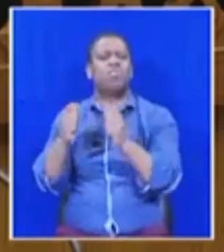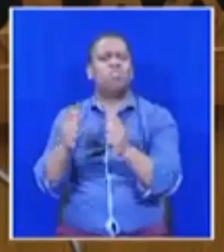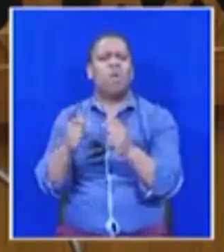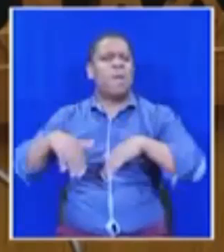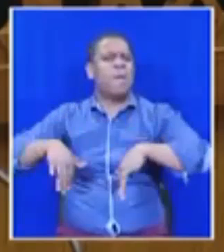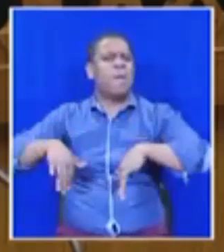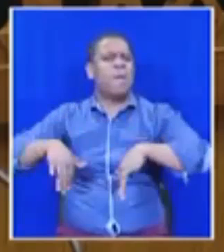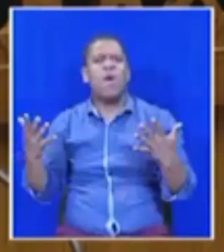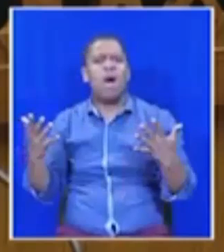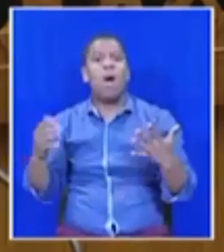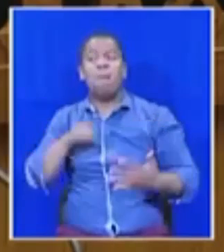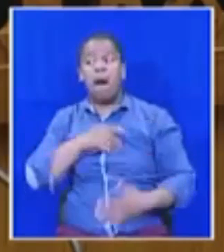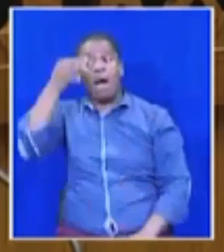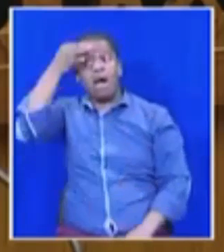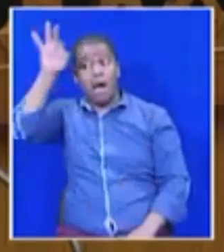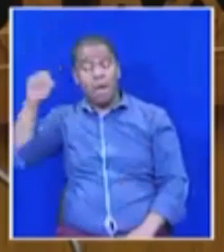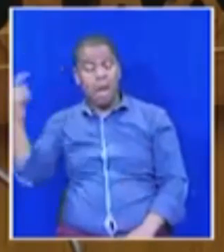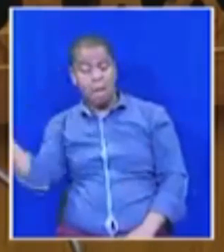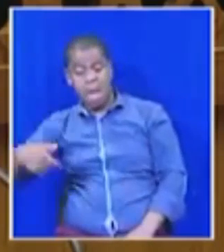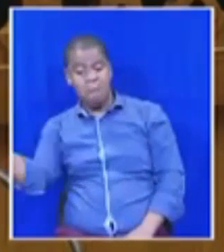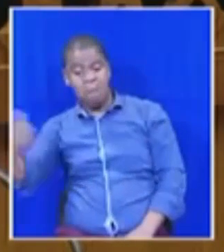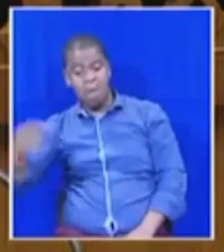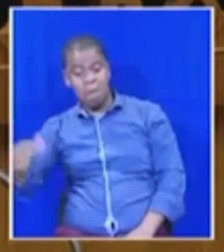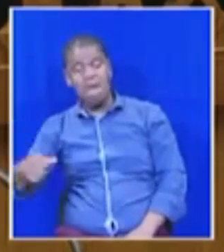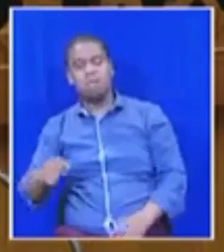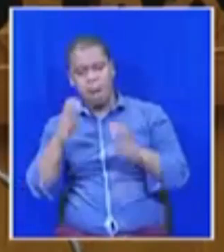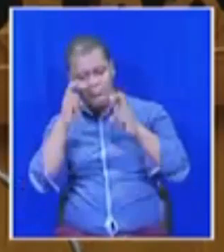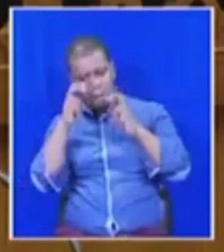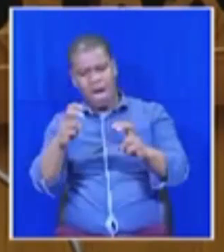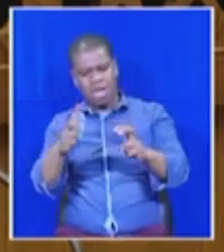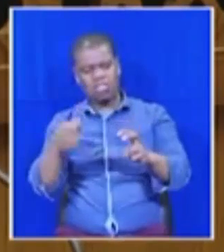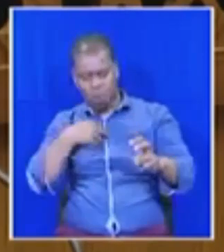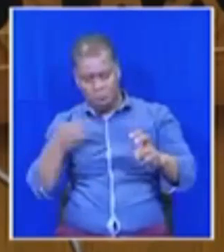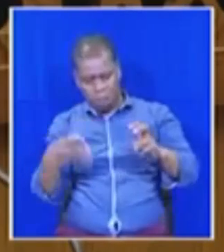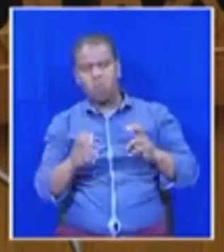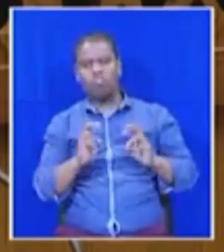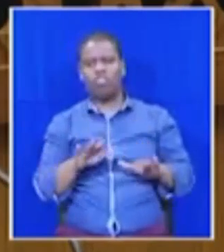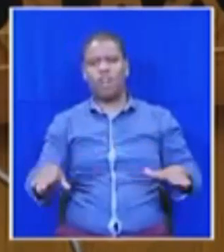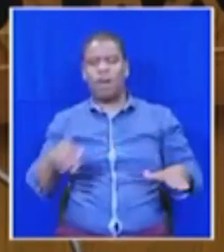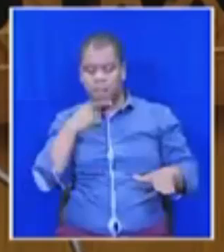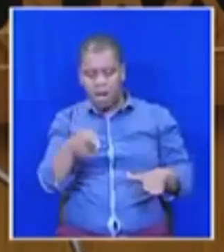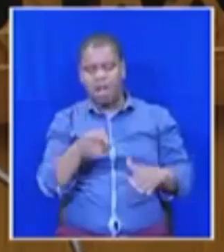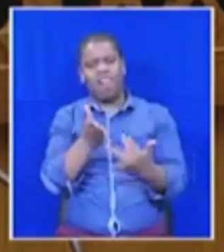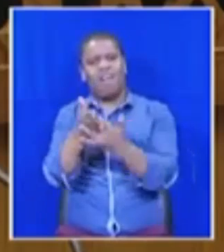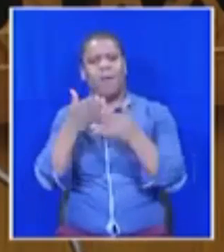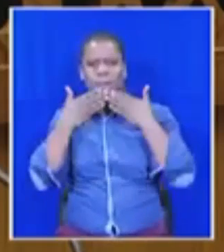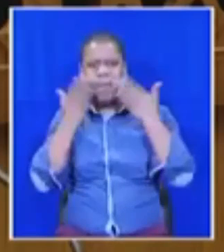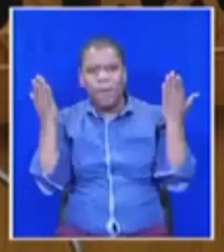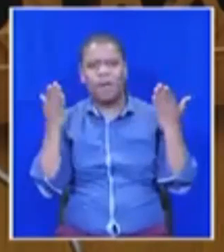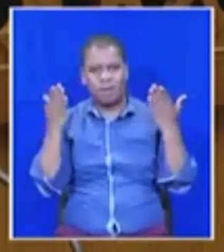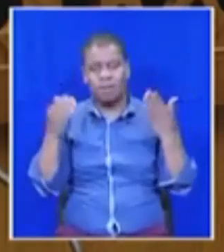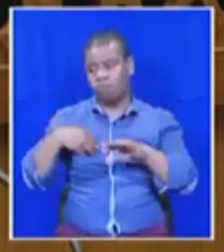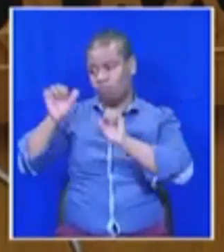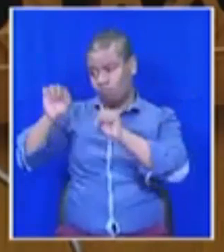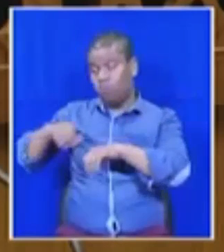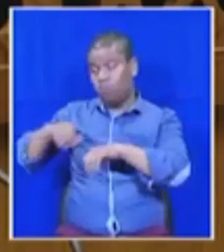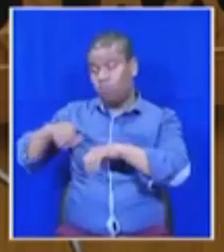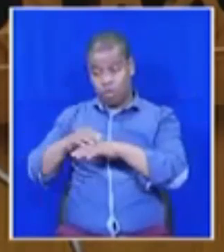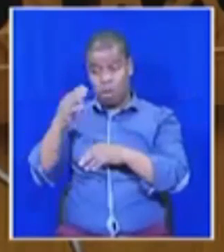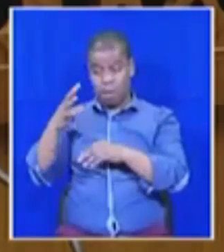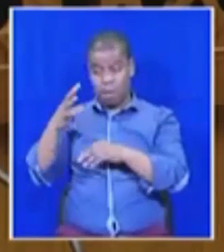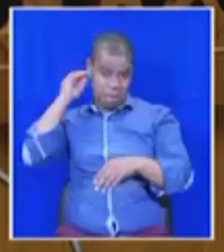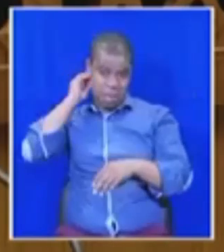paying tenders of transport. If DPME was working properly as a department, it would have noticed